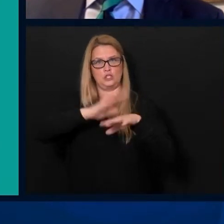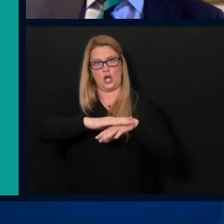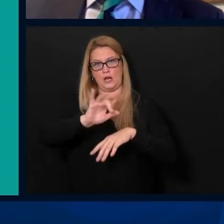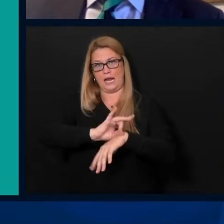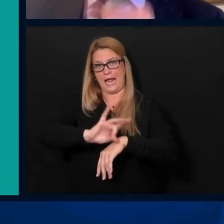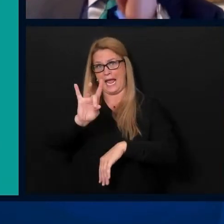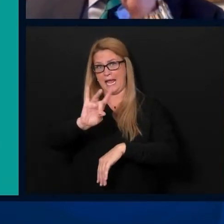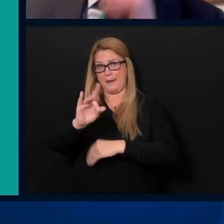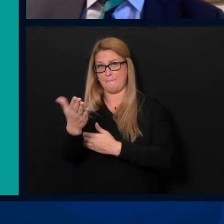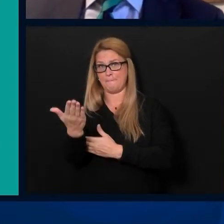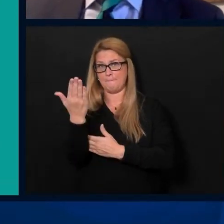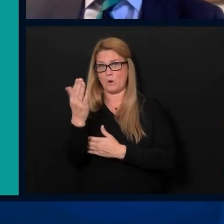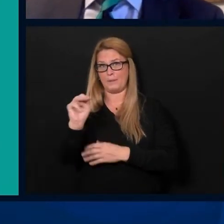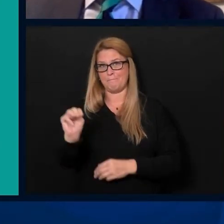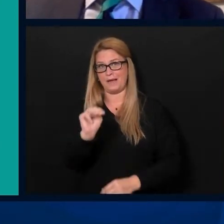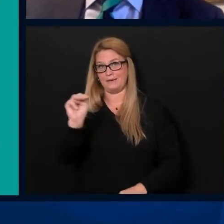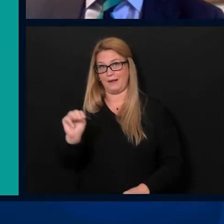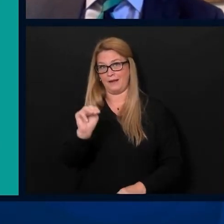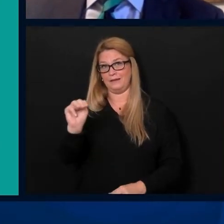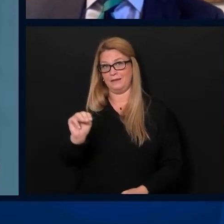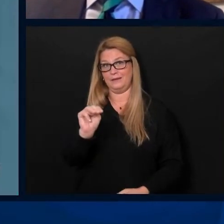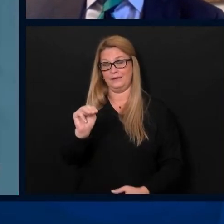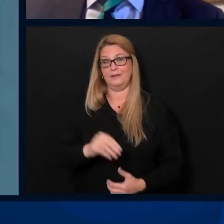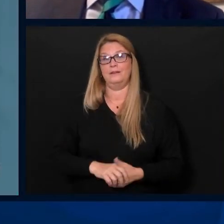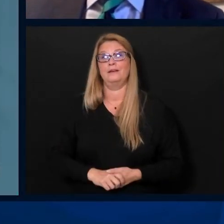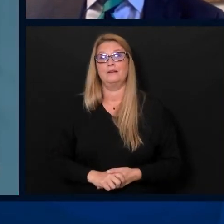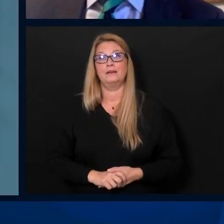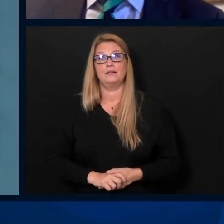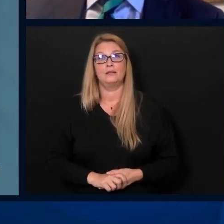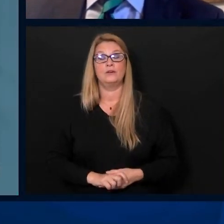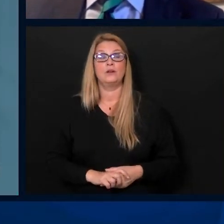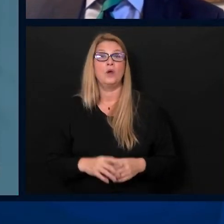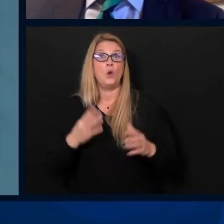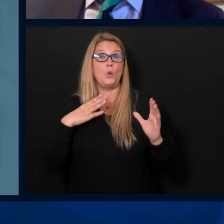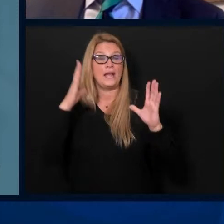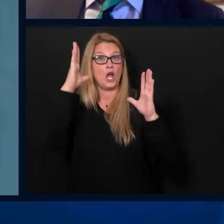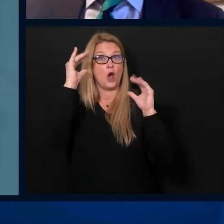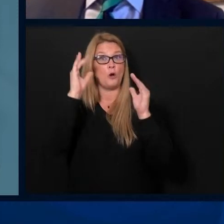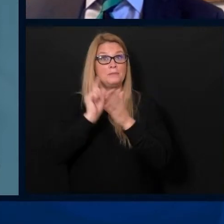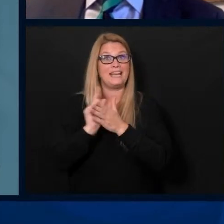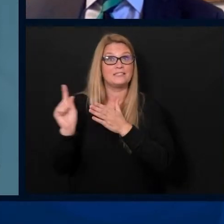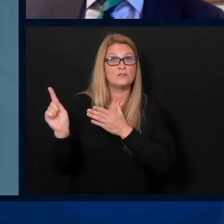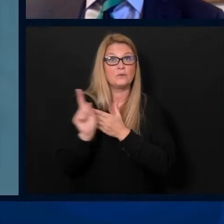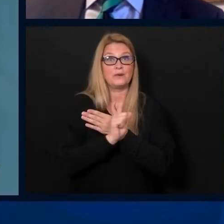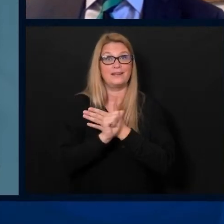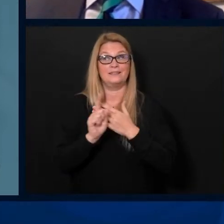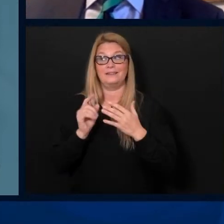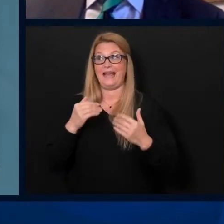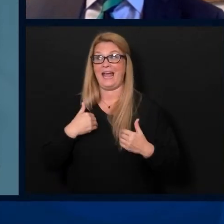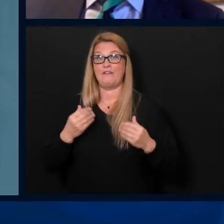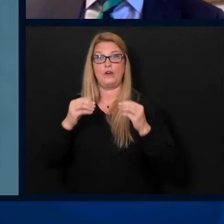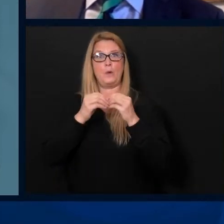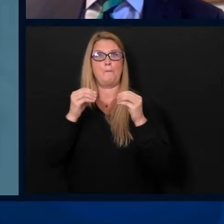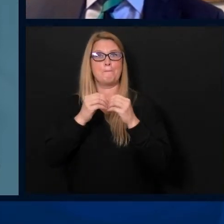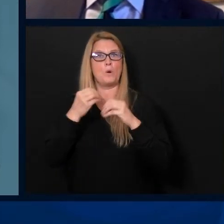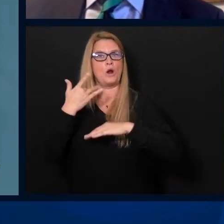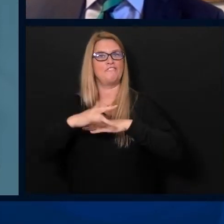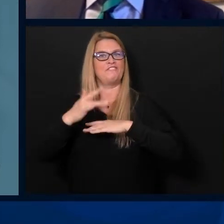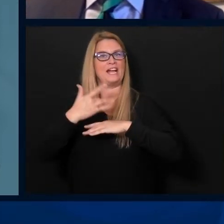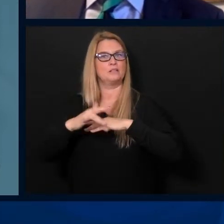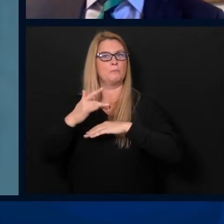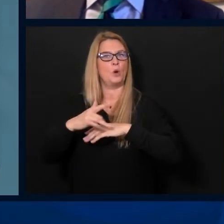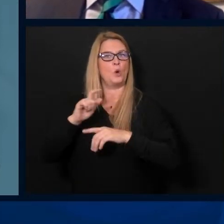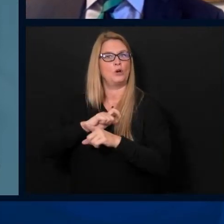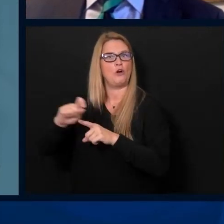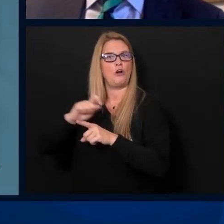you there. So we're also looking at next week at being able to have that call line available for local health departments,